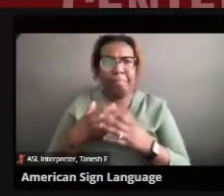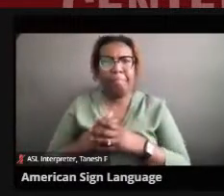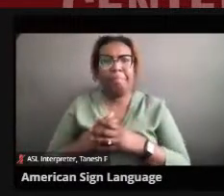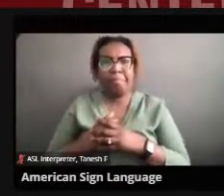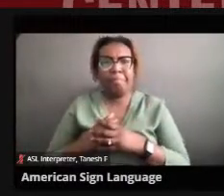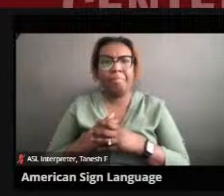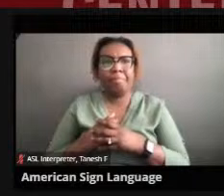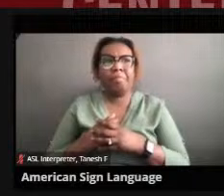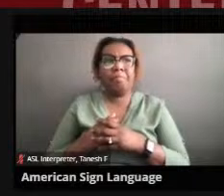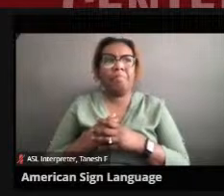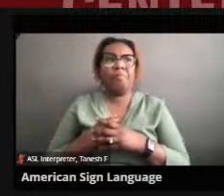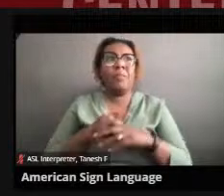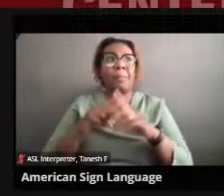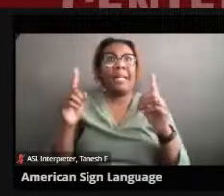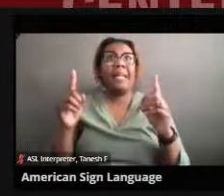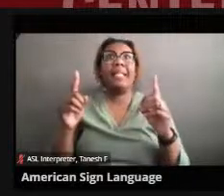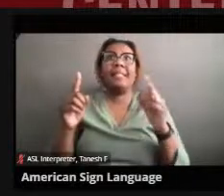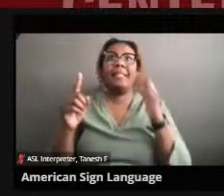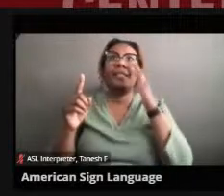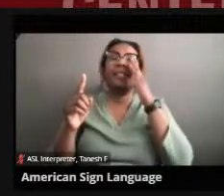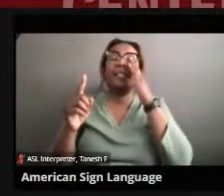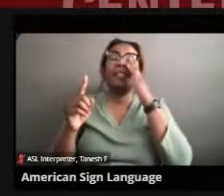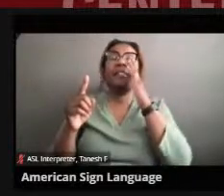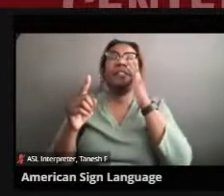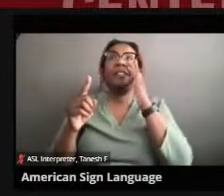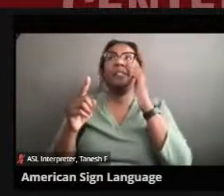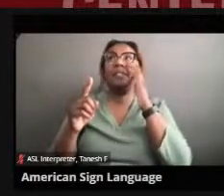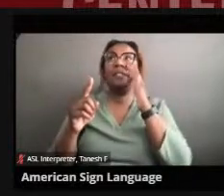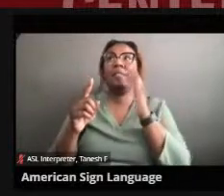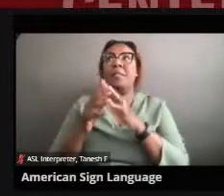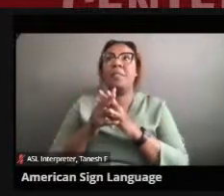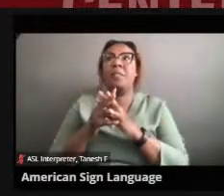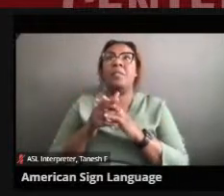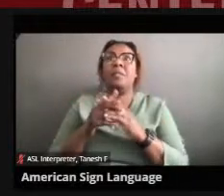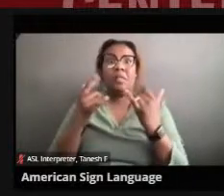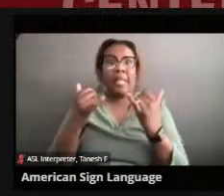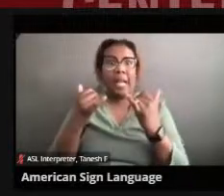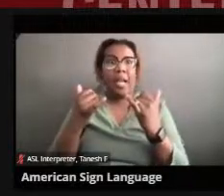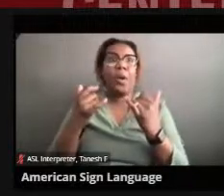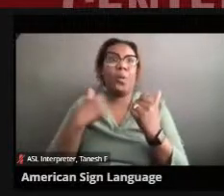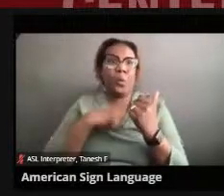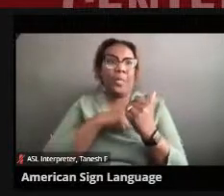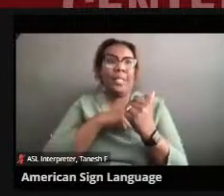it's in times like these that the message of this day, it rings out with even greater clarity.